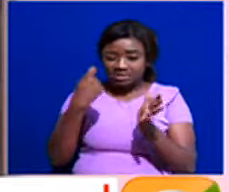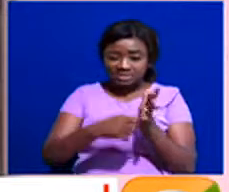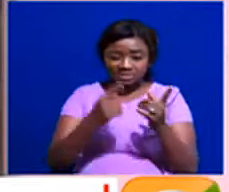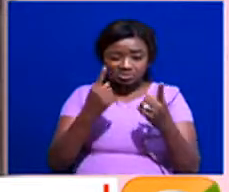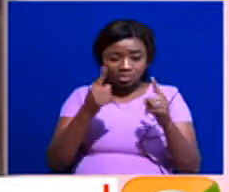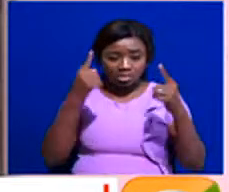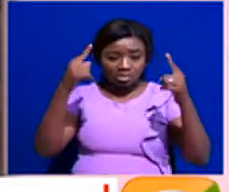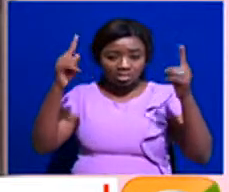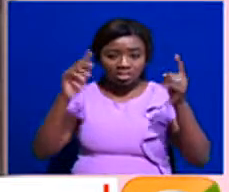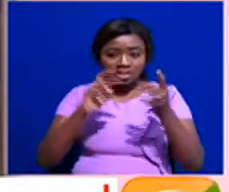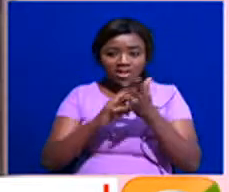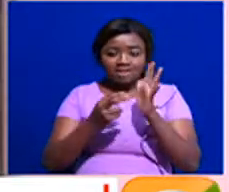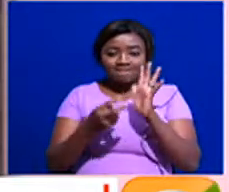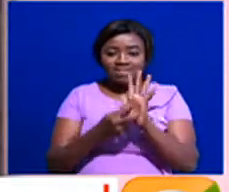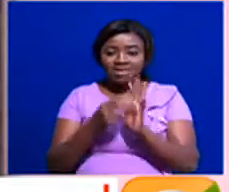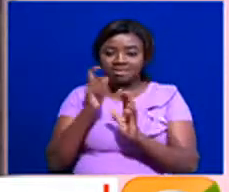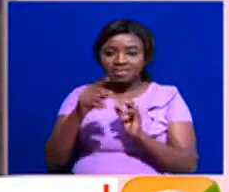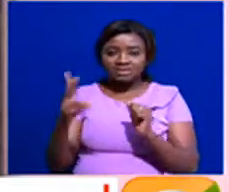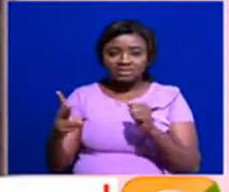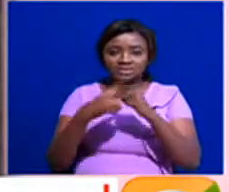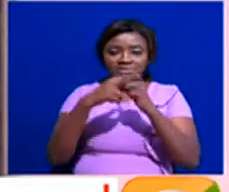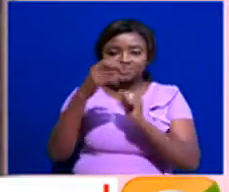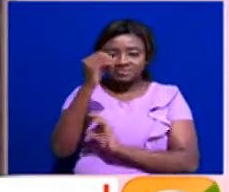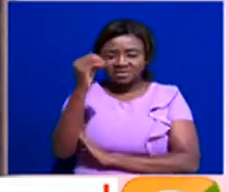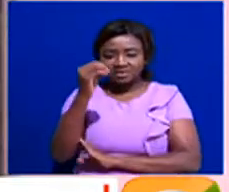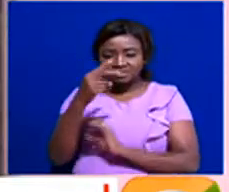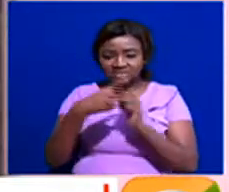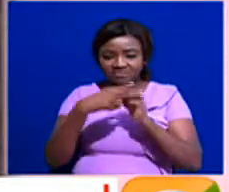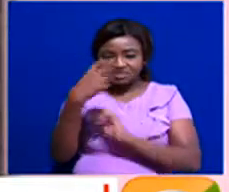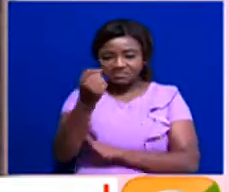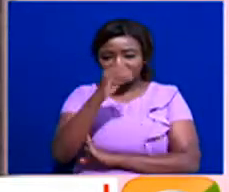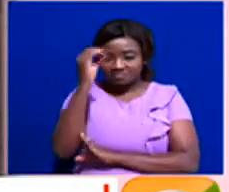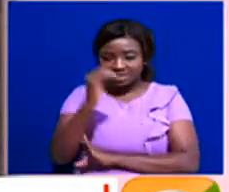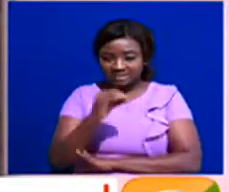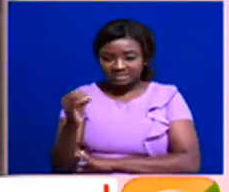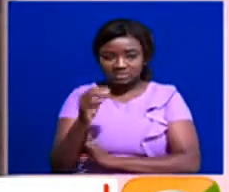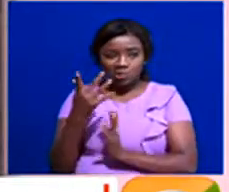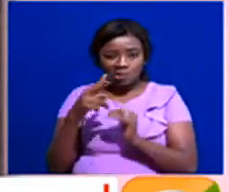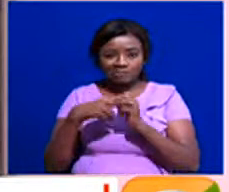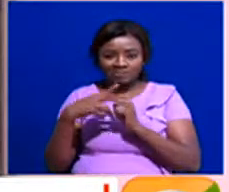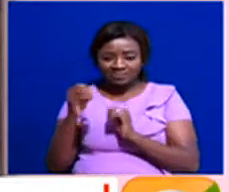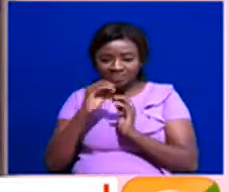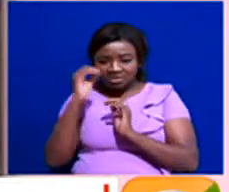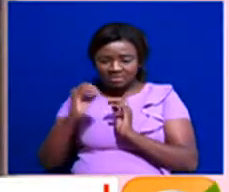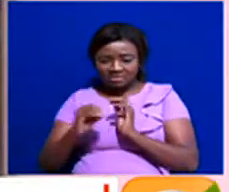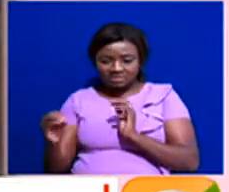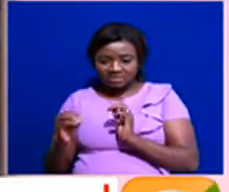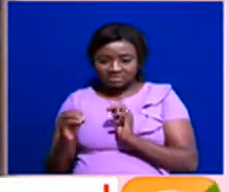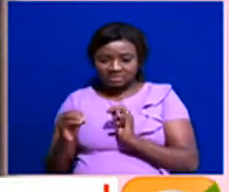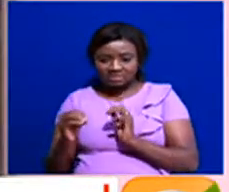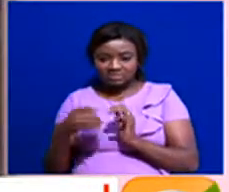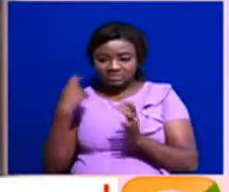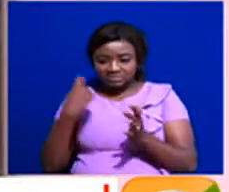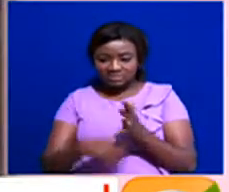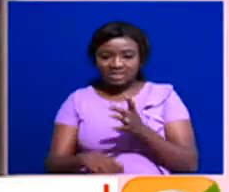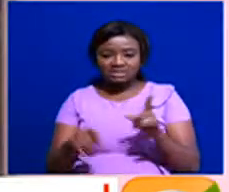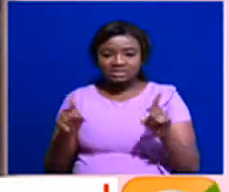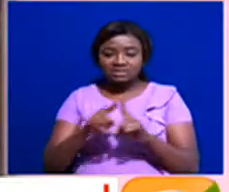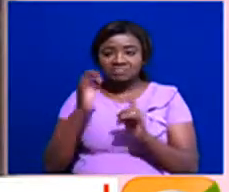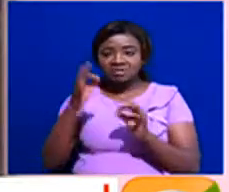be 75%, at least 70% of the retail sale price, so that if you're